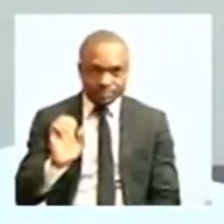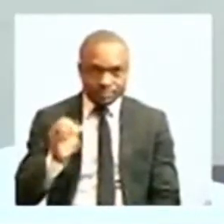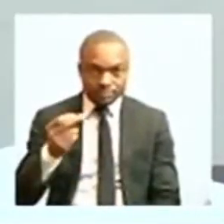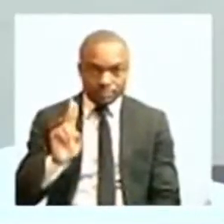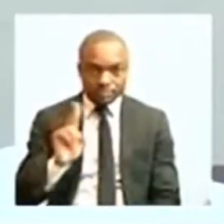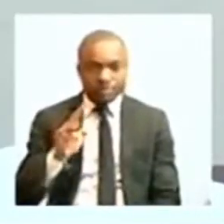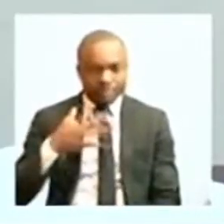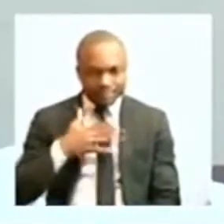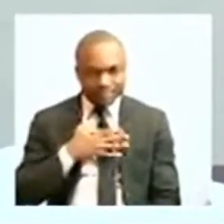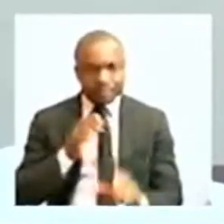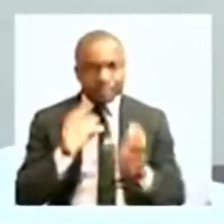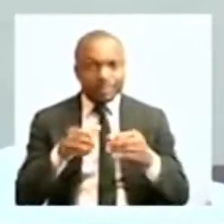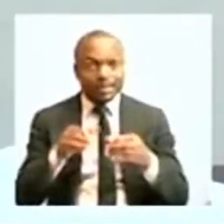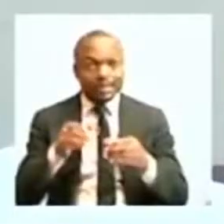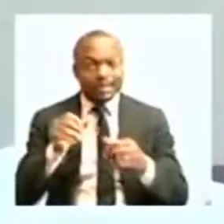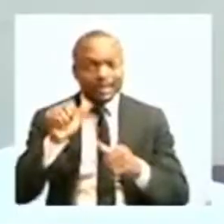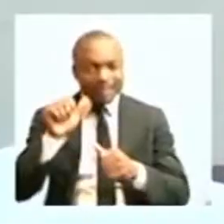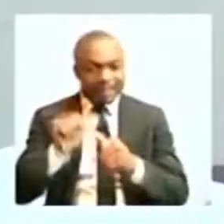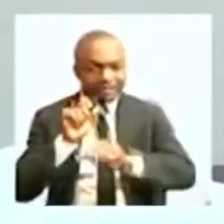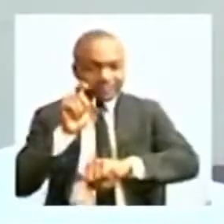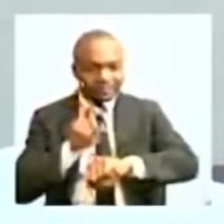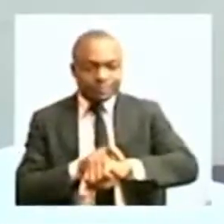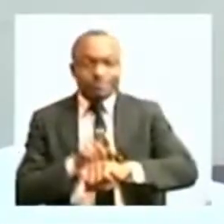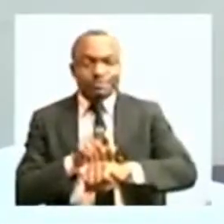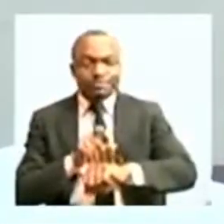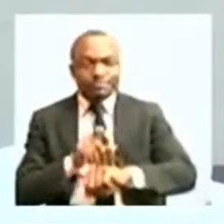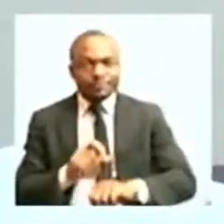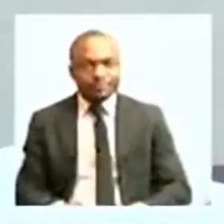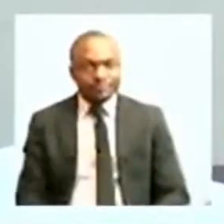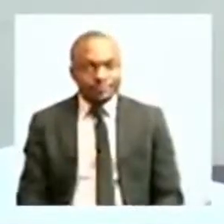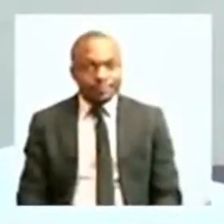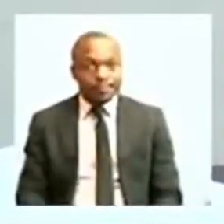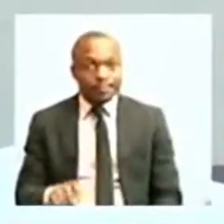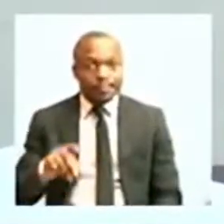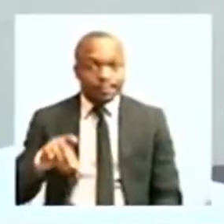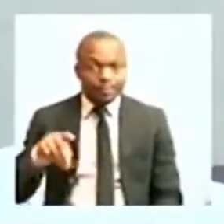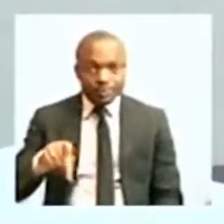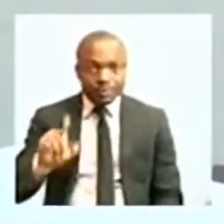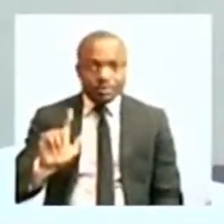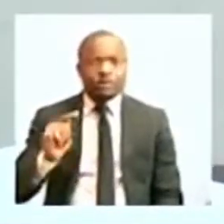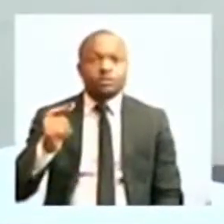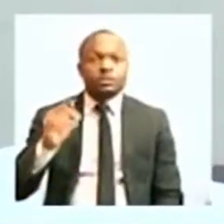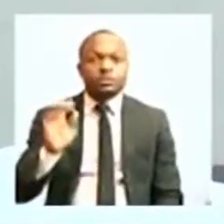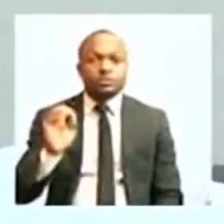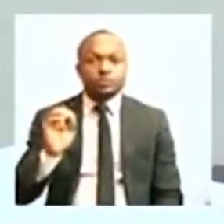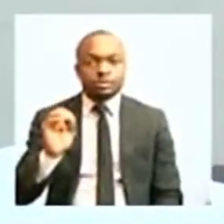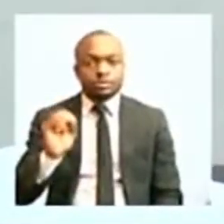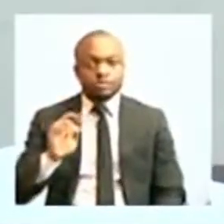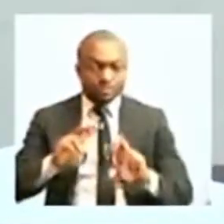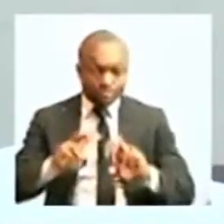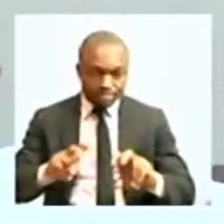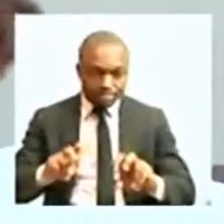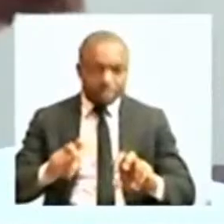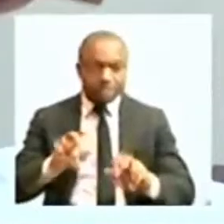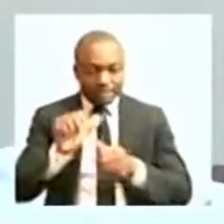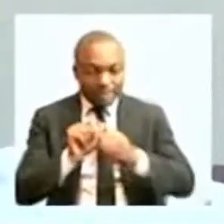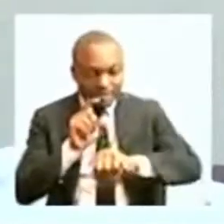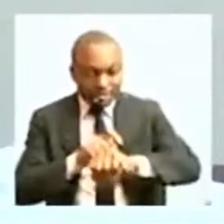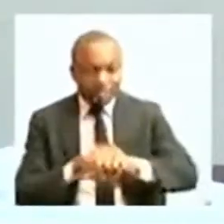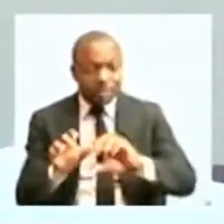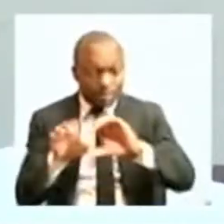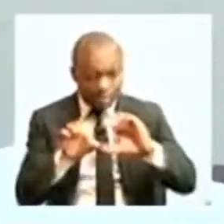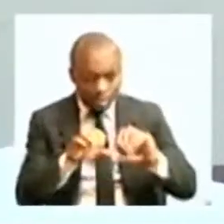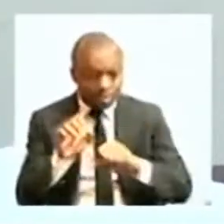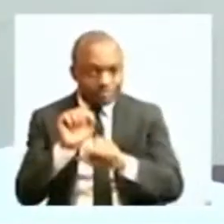counsel. Every moment they undertake, if you the Bureau draws the check, every moment they undertake an exercise